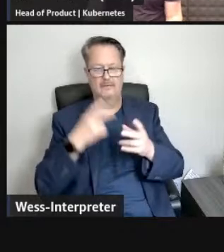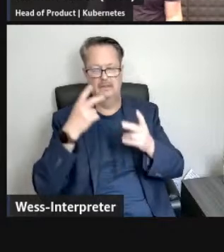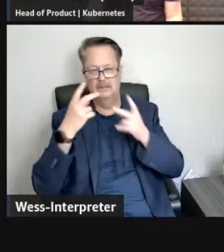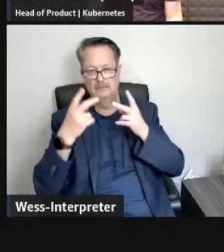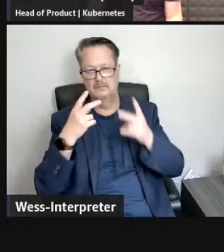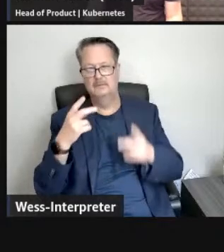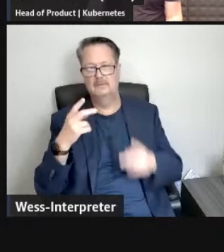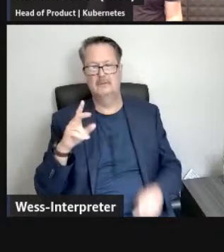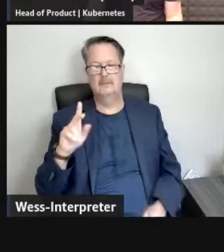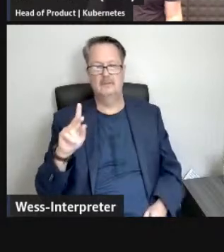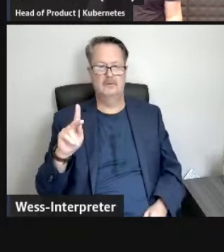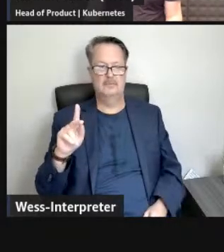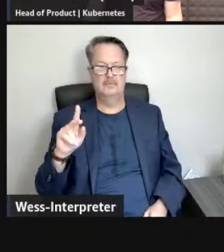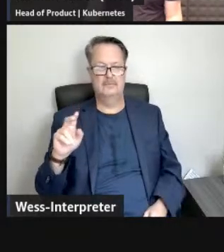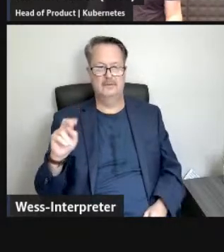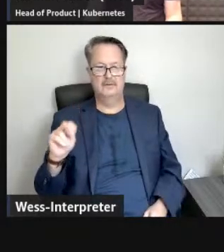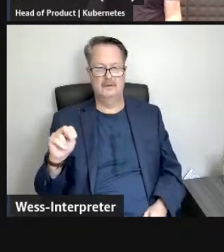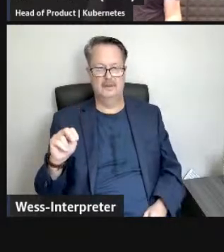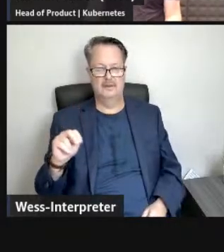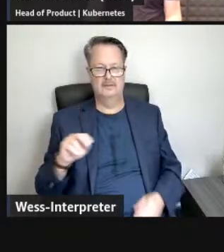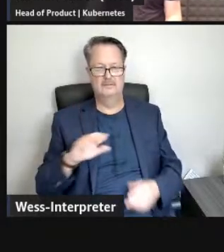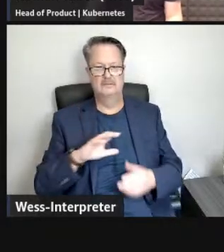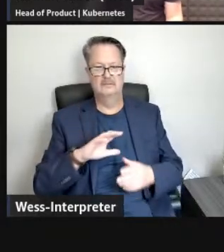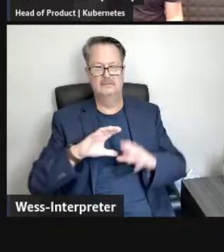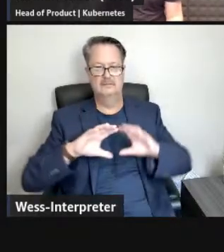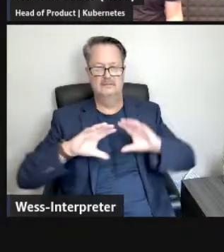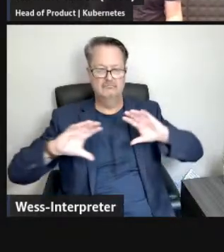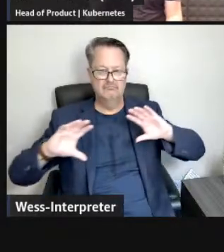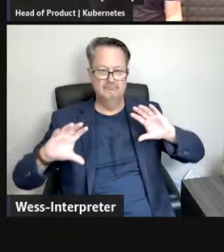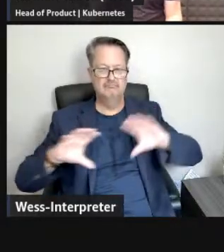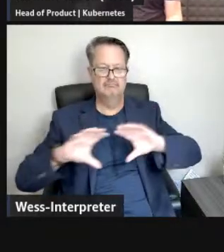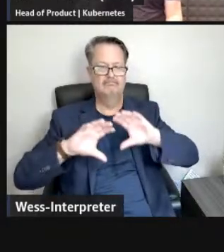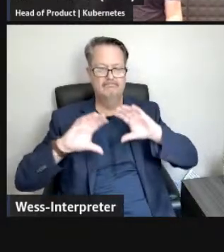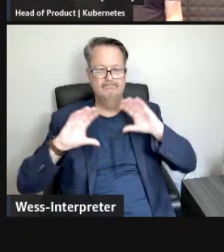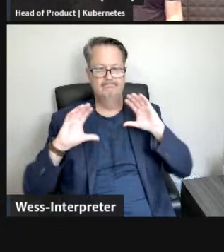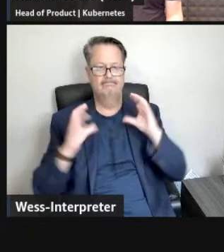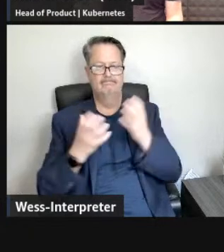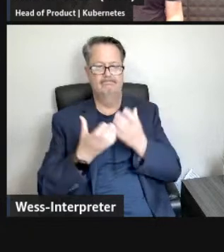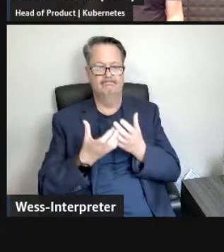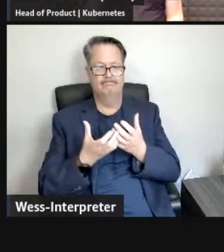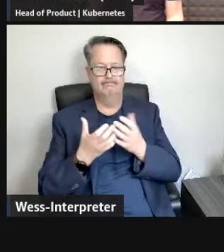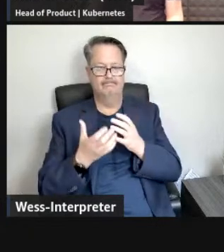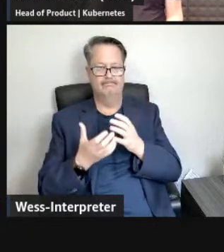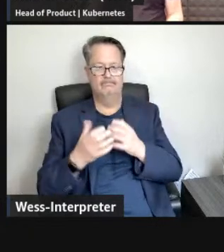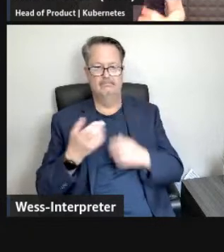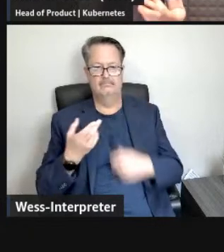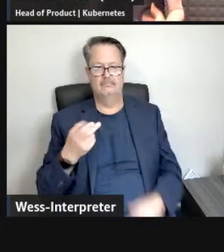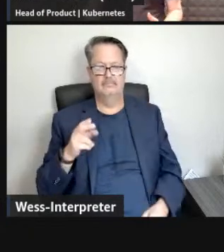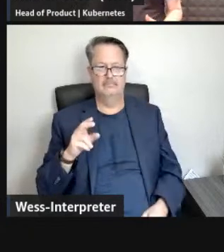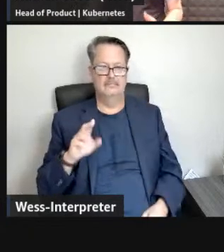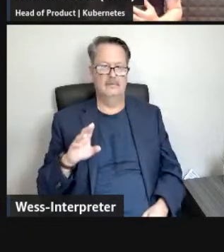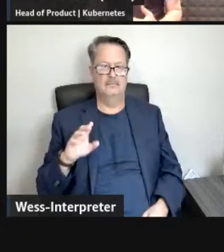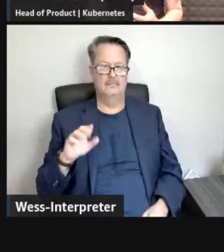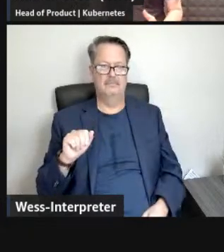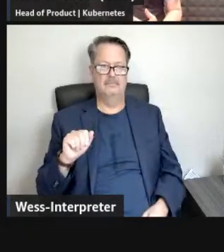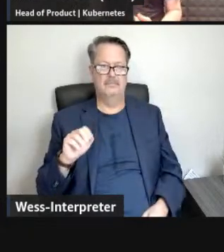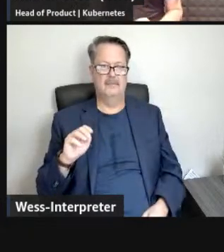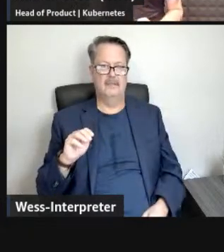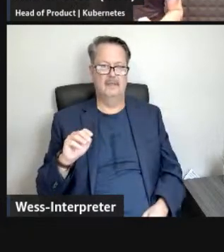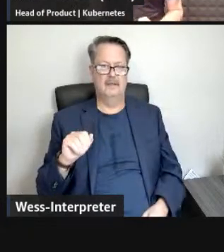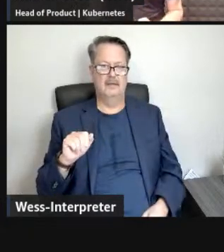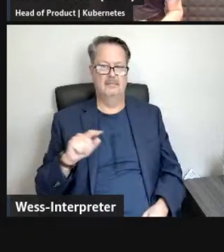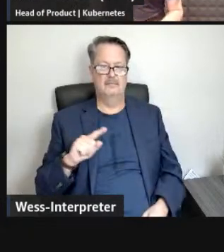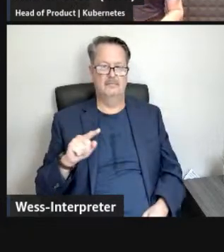a centralized hub for operations. This is our vision, is that Amazon EKS is a center for your